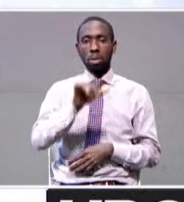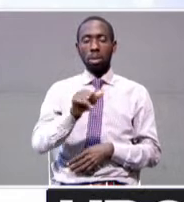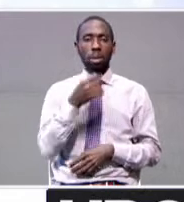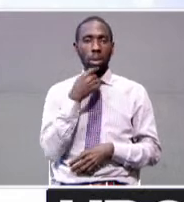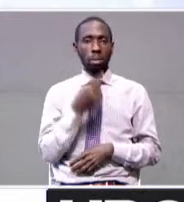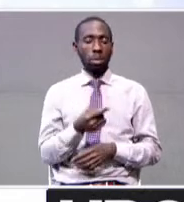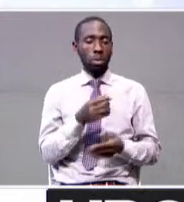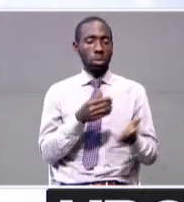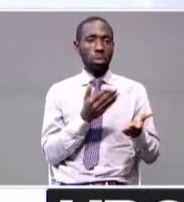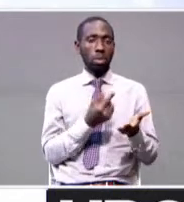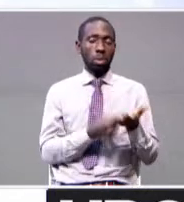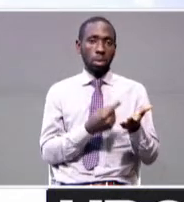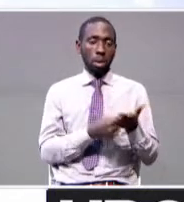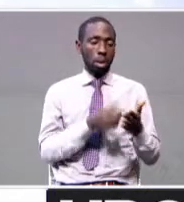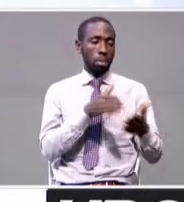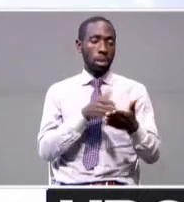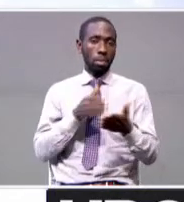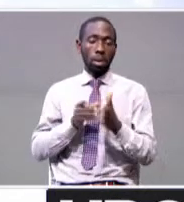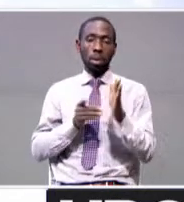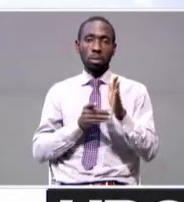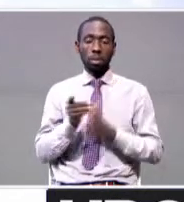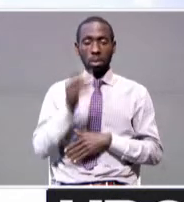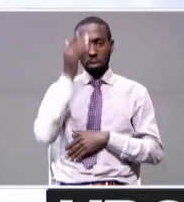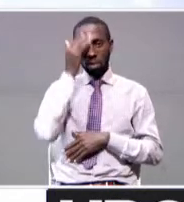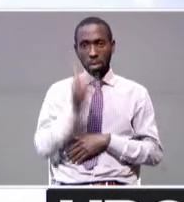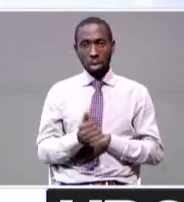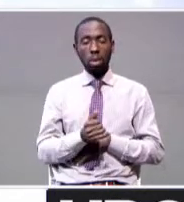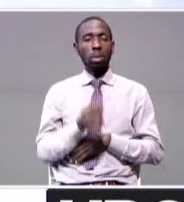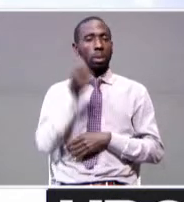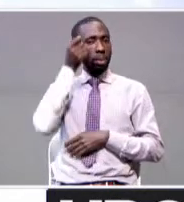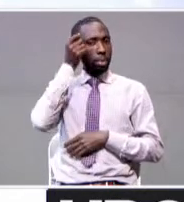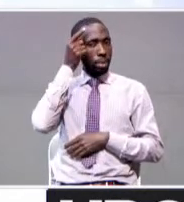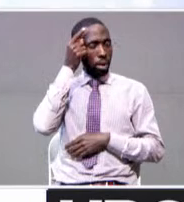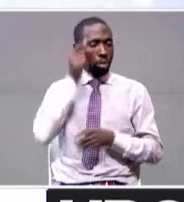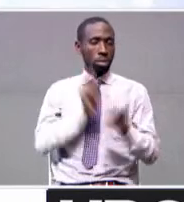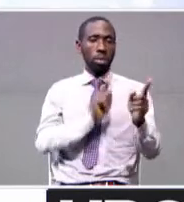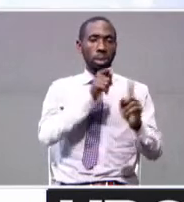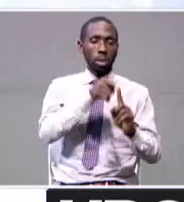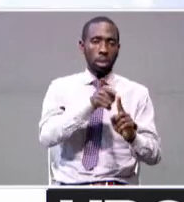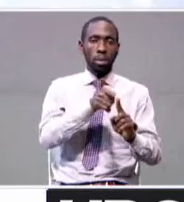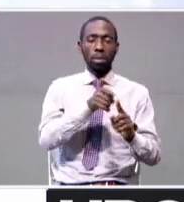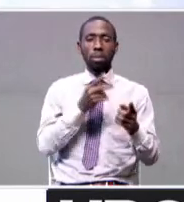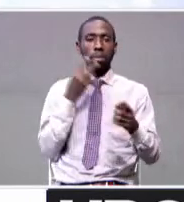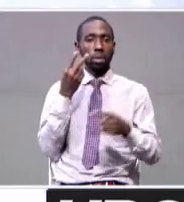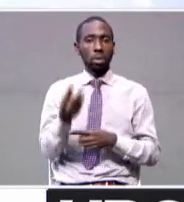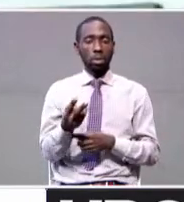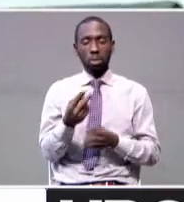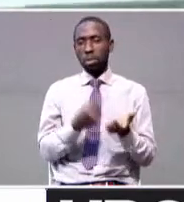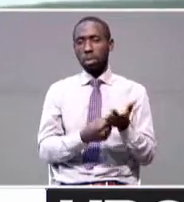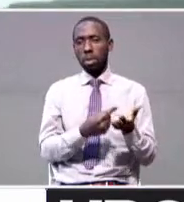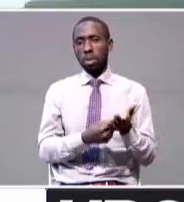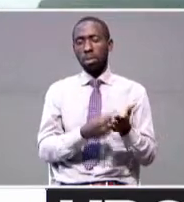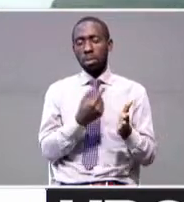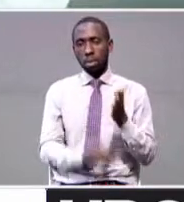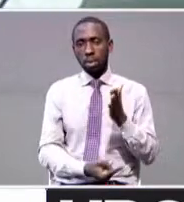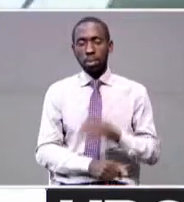okukulaakulana mu by'obufuzi n'ensonga endala y'ensonga y'okutegeera ekiruubirirwa ky'eggwanga lino.